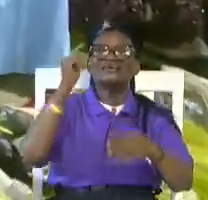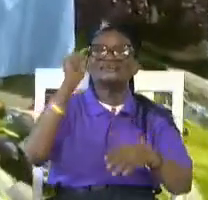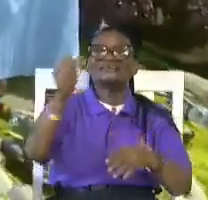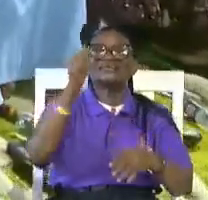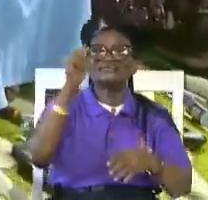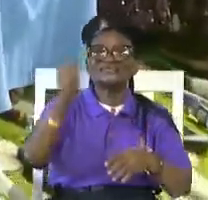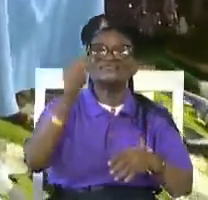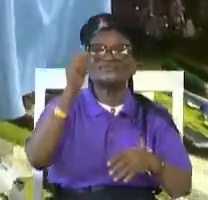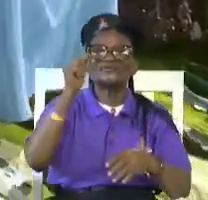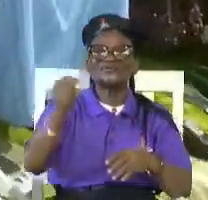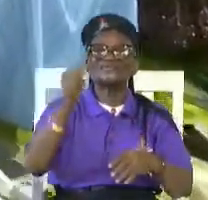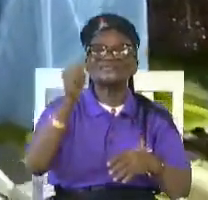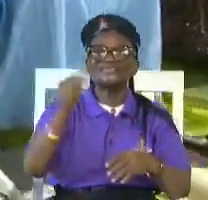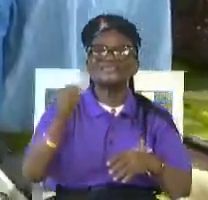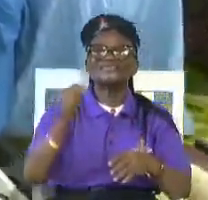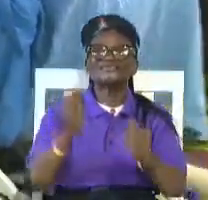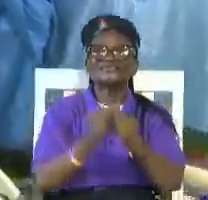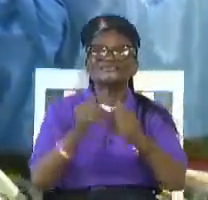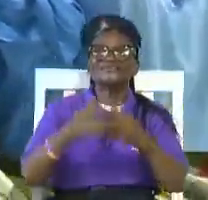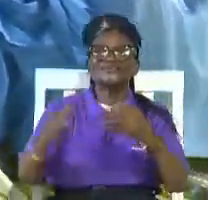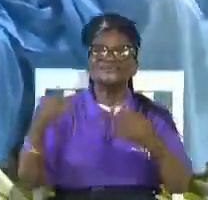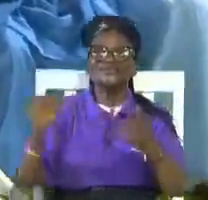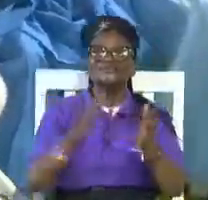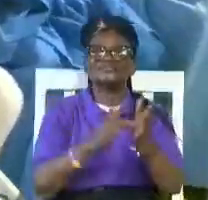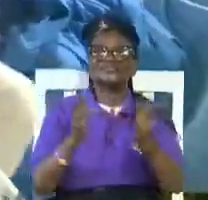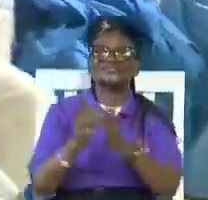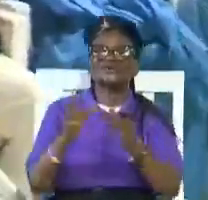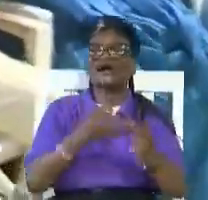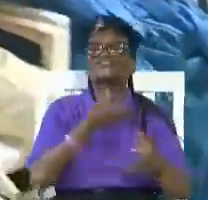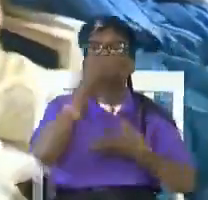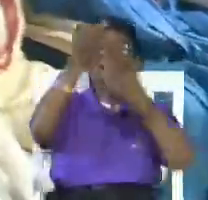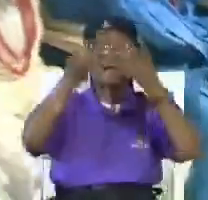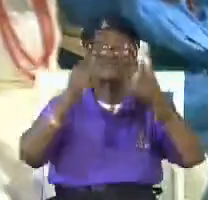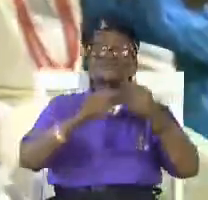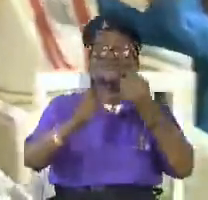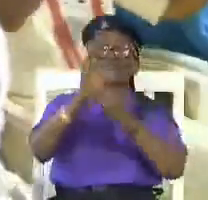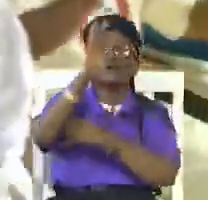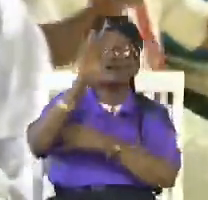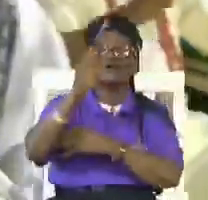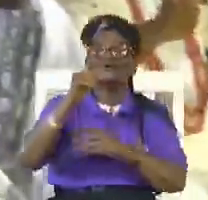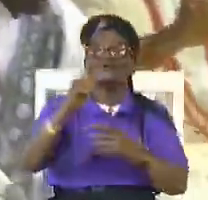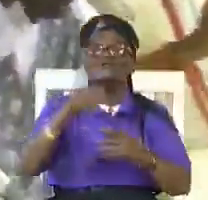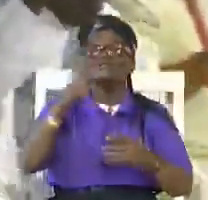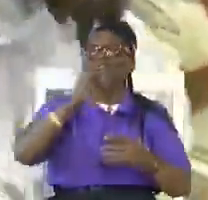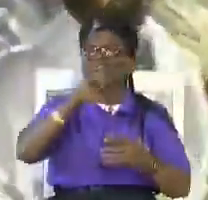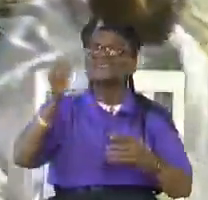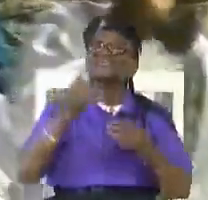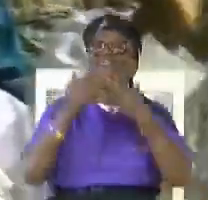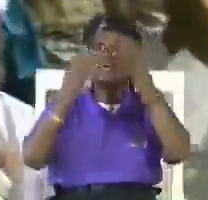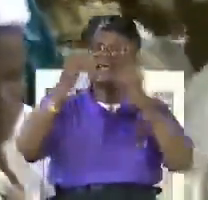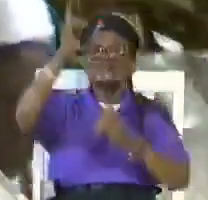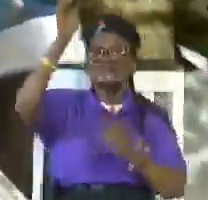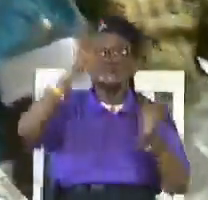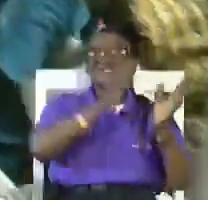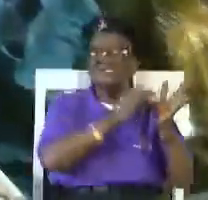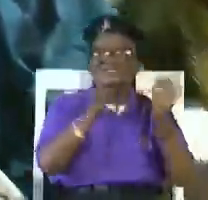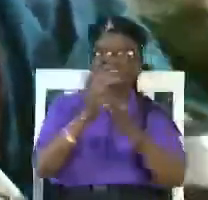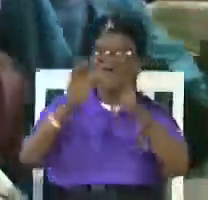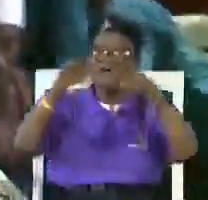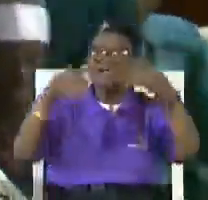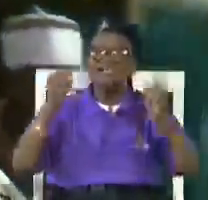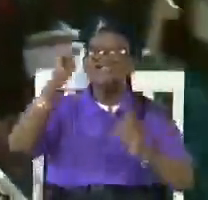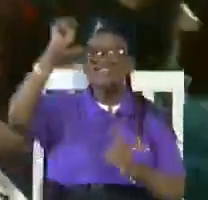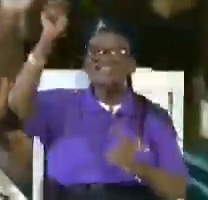We want to shout out to God and say, thank you, Jesus. Let's lift up our voices and give him some